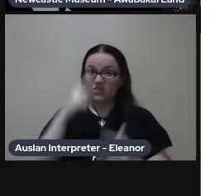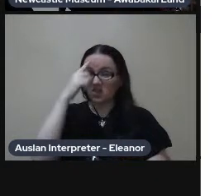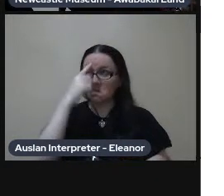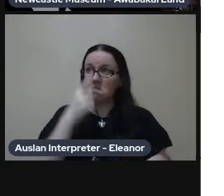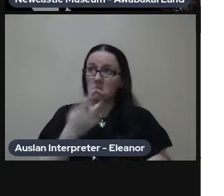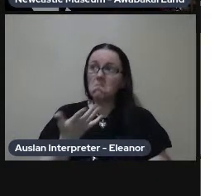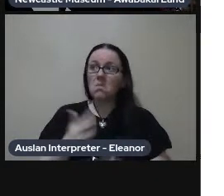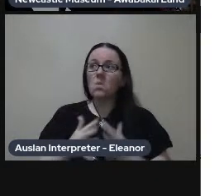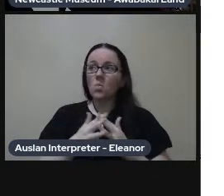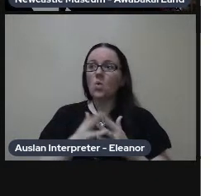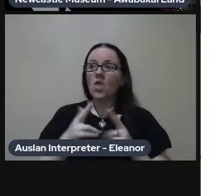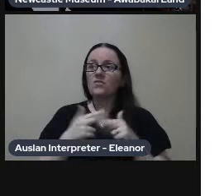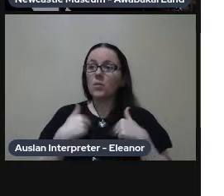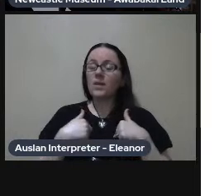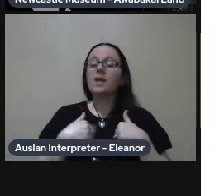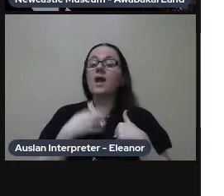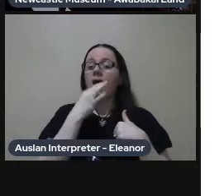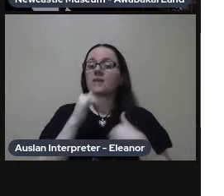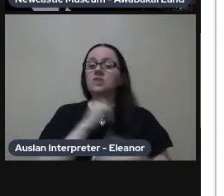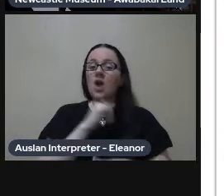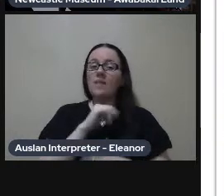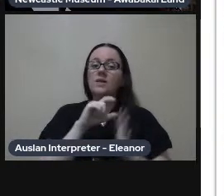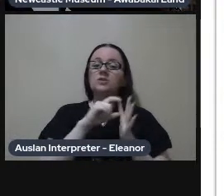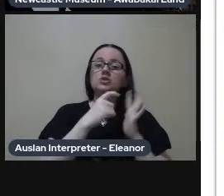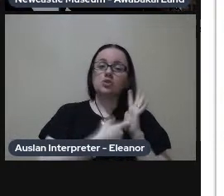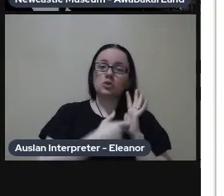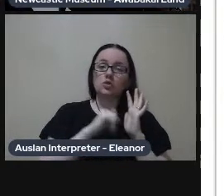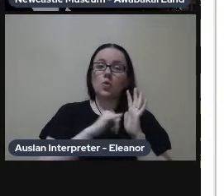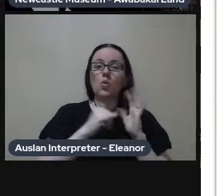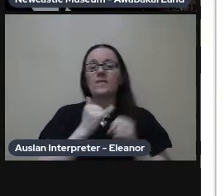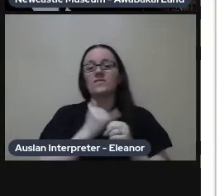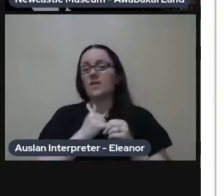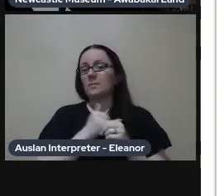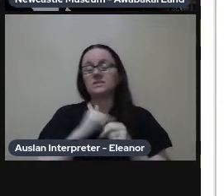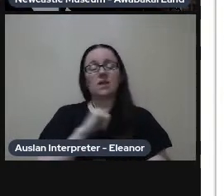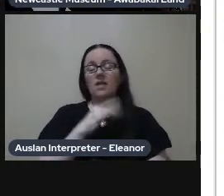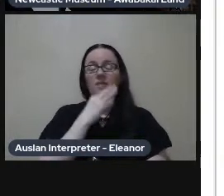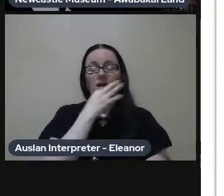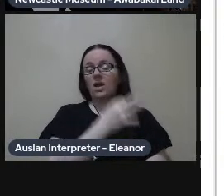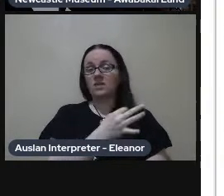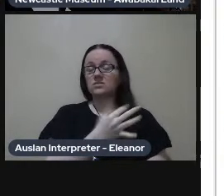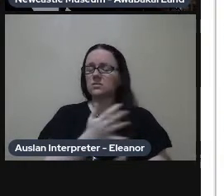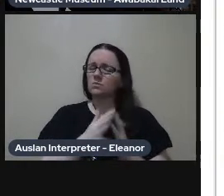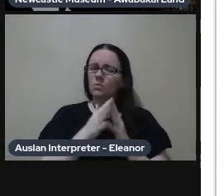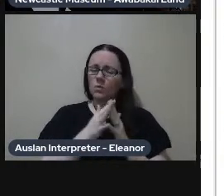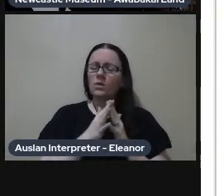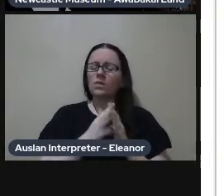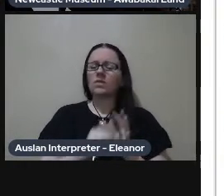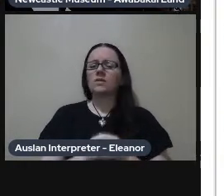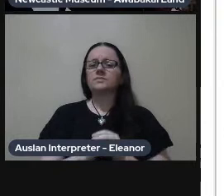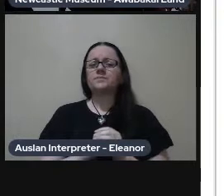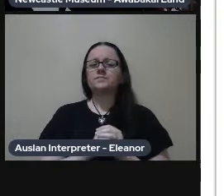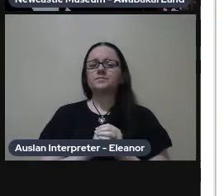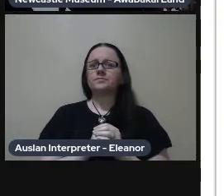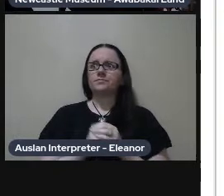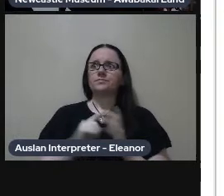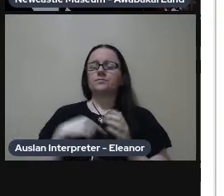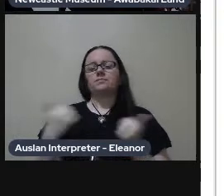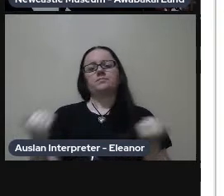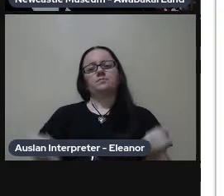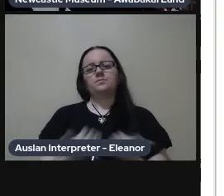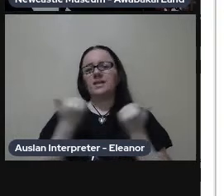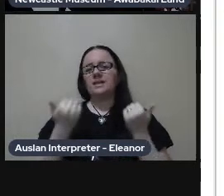Ask your doctor or ask your pharmacist about that. It's a really useful service. Of course, we have lots of information. We have